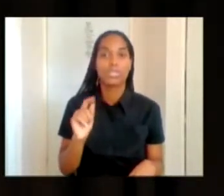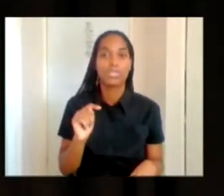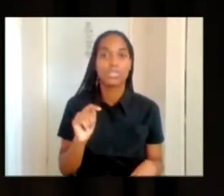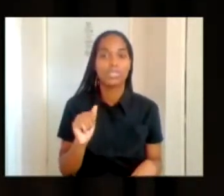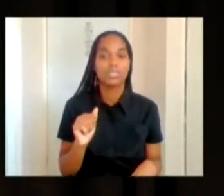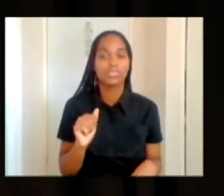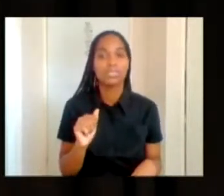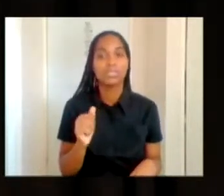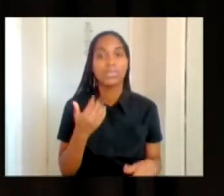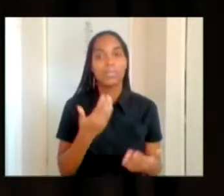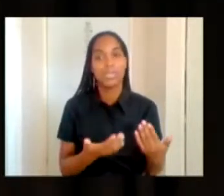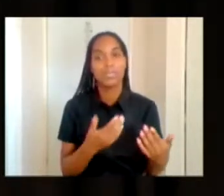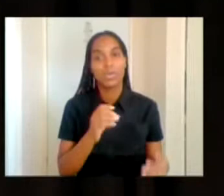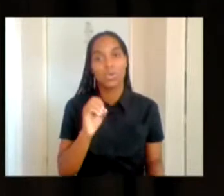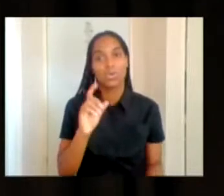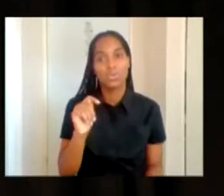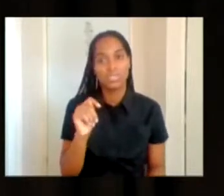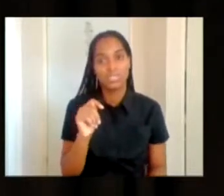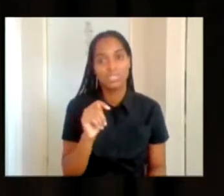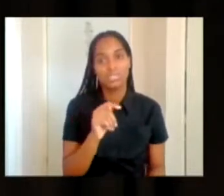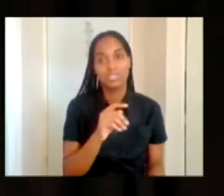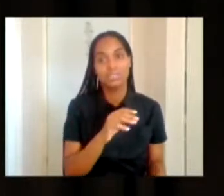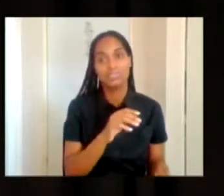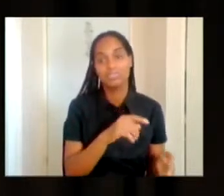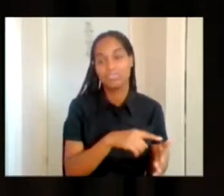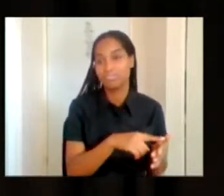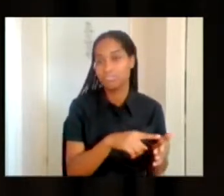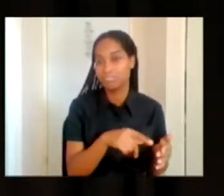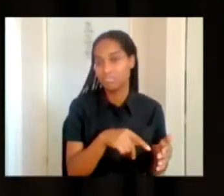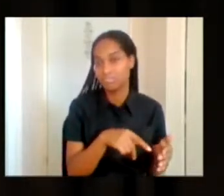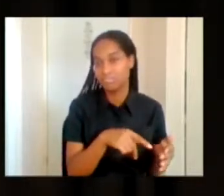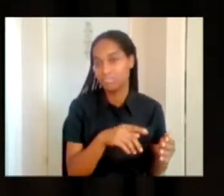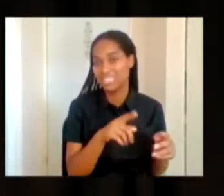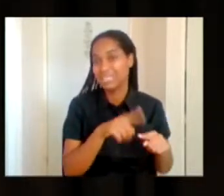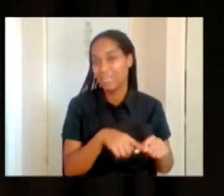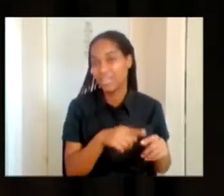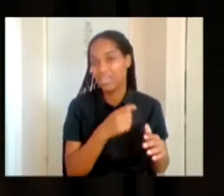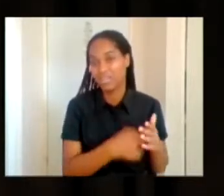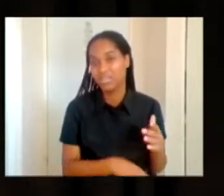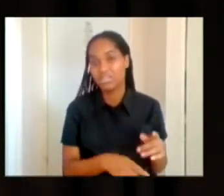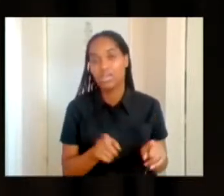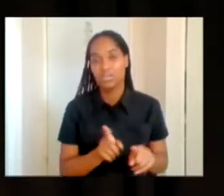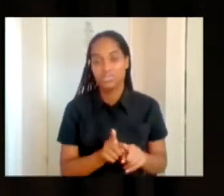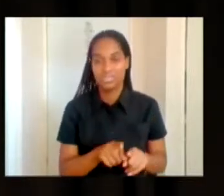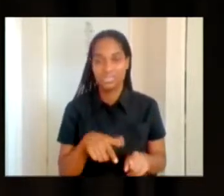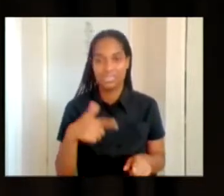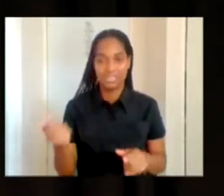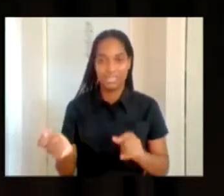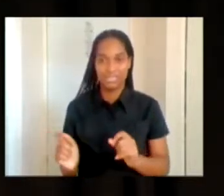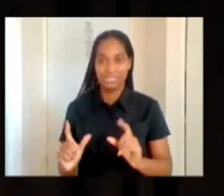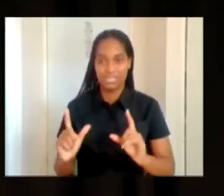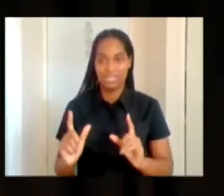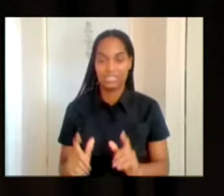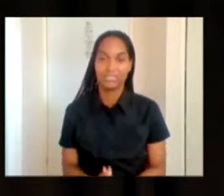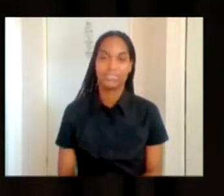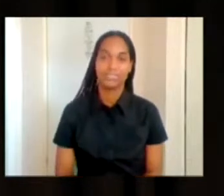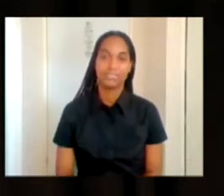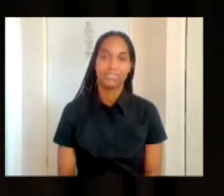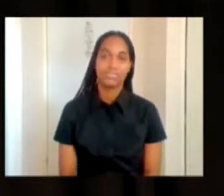broadcast path or the OTT path, depending on the cost. And that's on the next slide. Some of the things that are